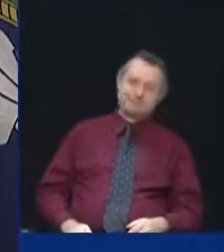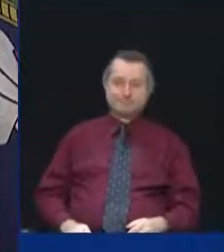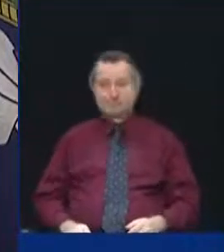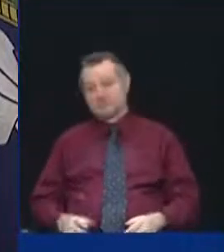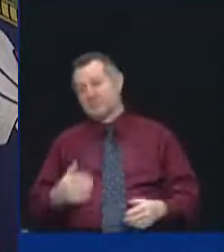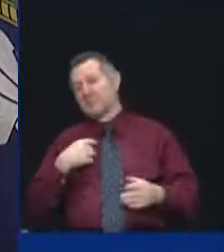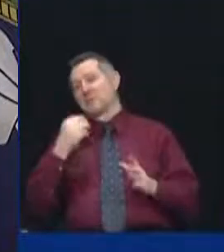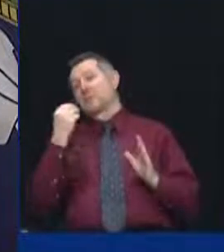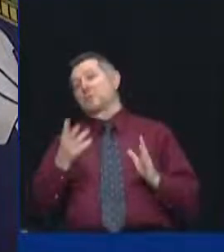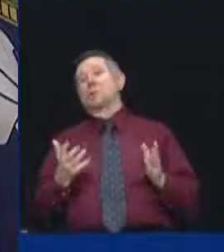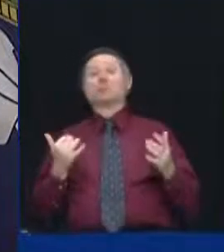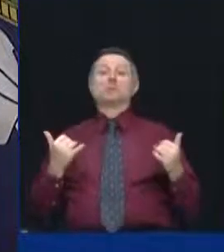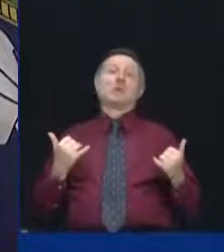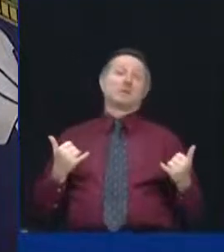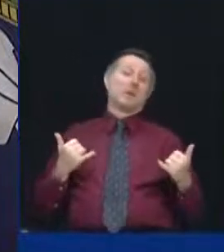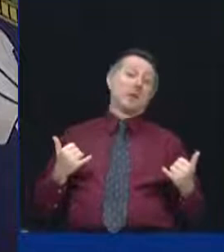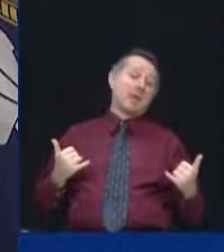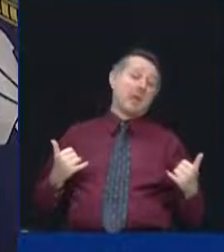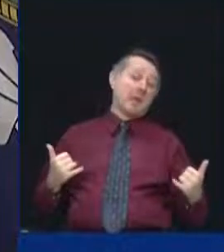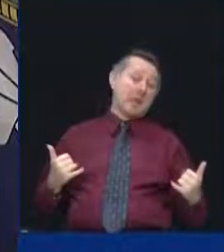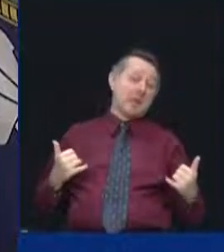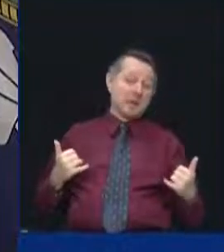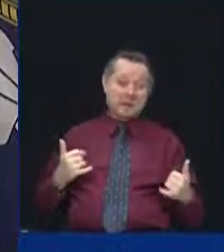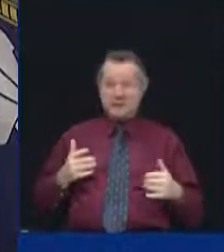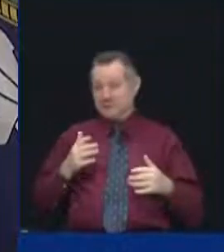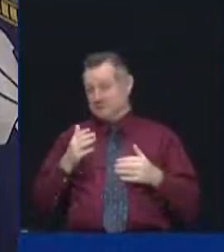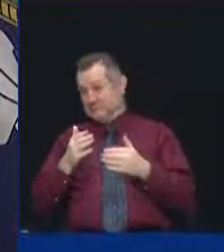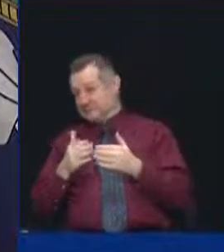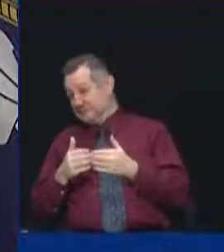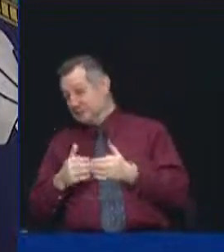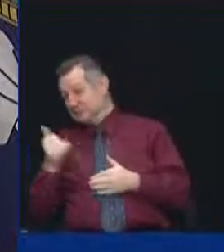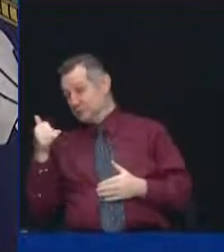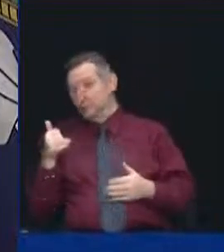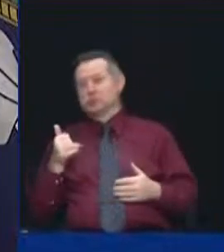you today, the simplest formula,